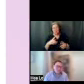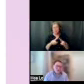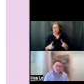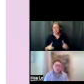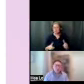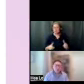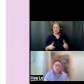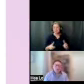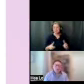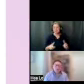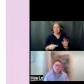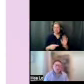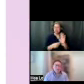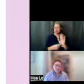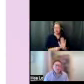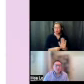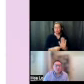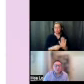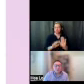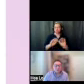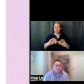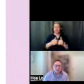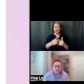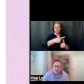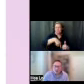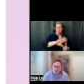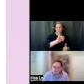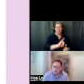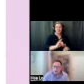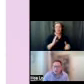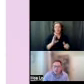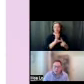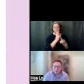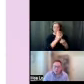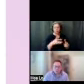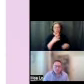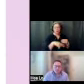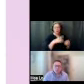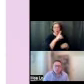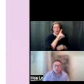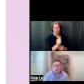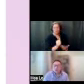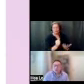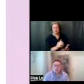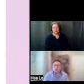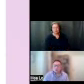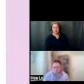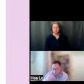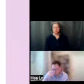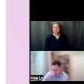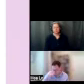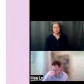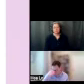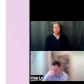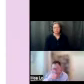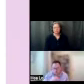the Asian culture and disability, right? A lot of things feed into that. There's in our Asian culture, as